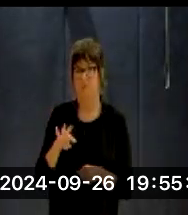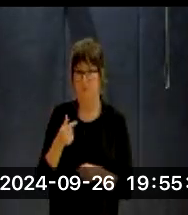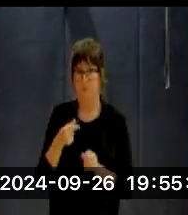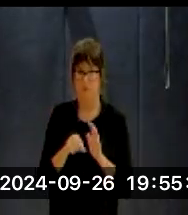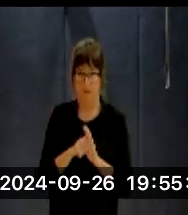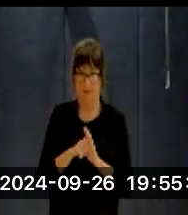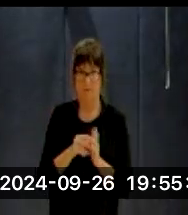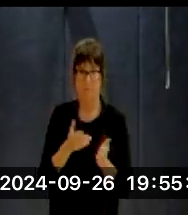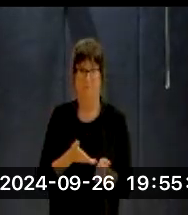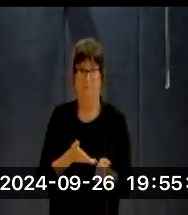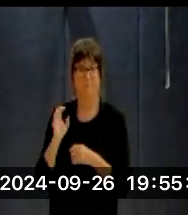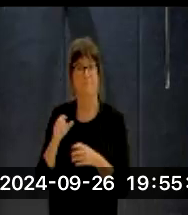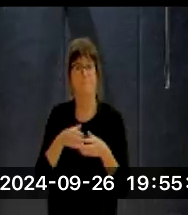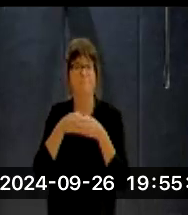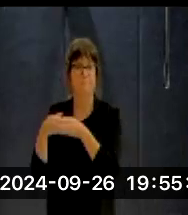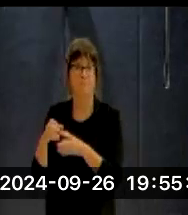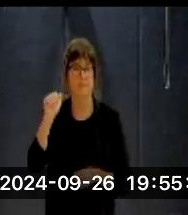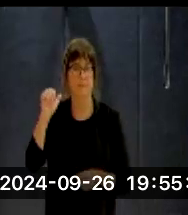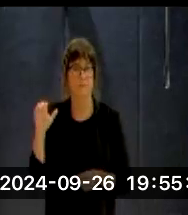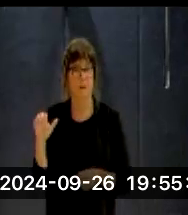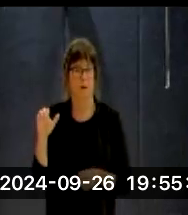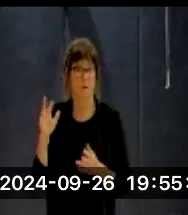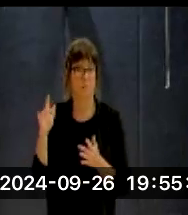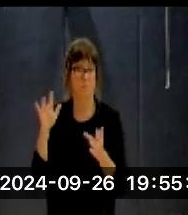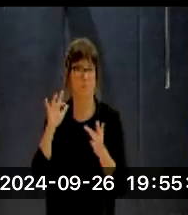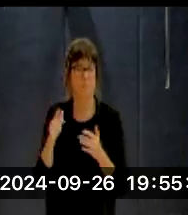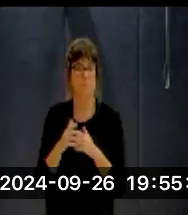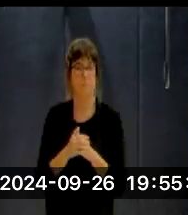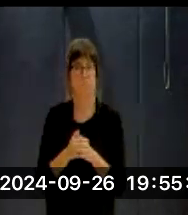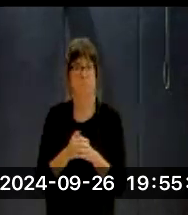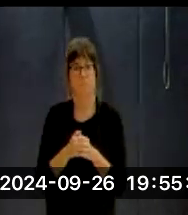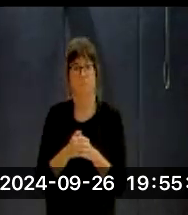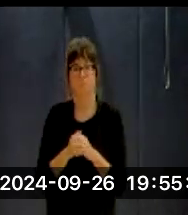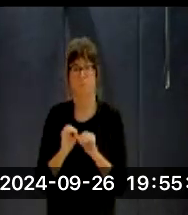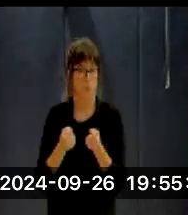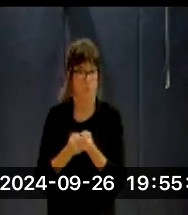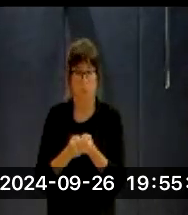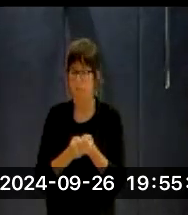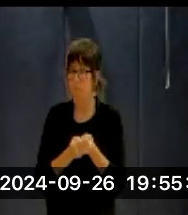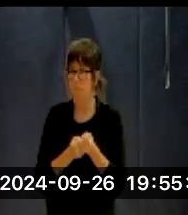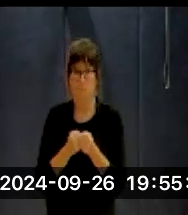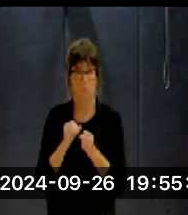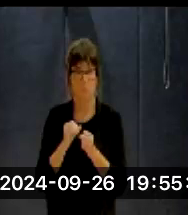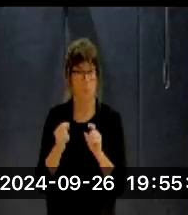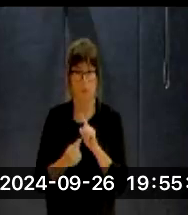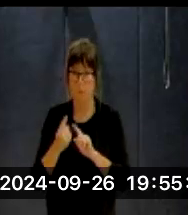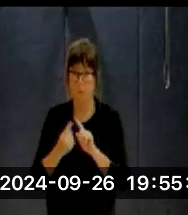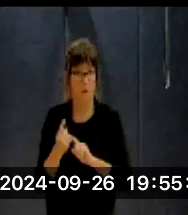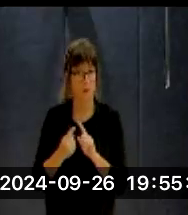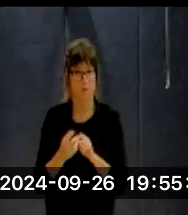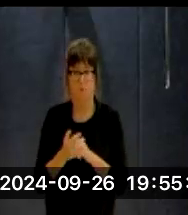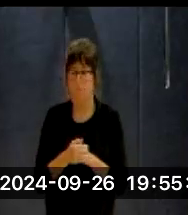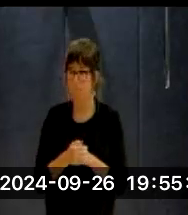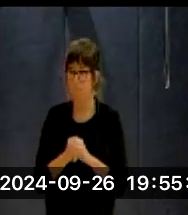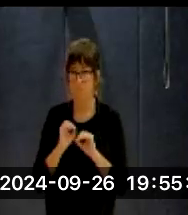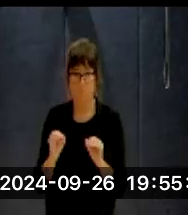to Sacramento, where he was taken with no supports, no one-on-one. After a lot of